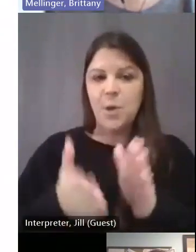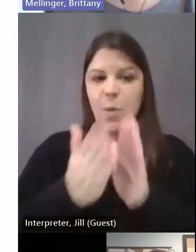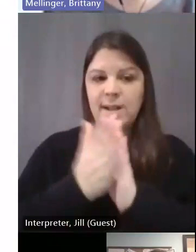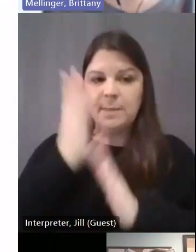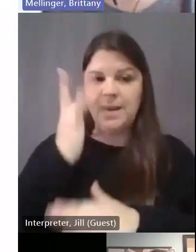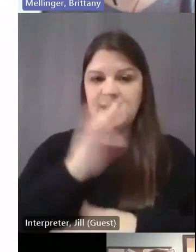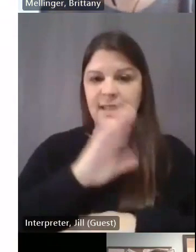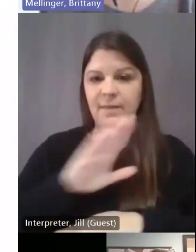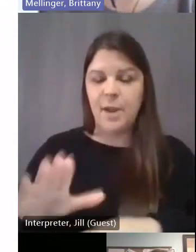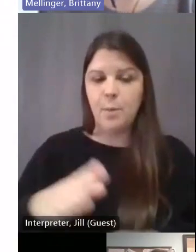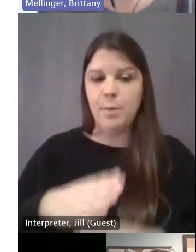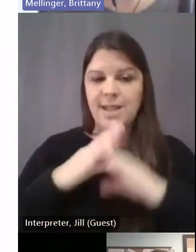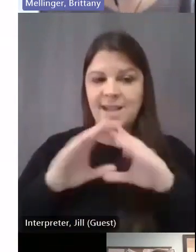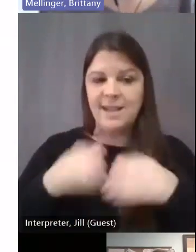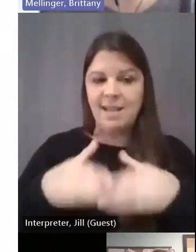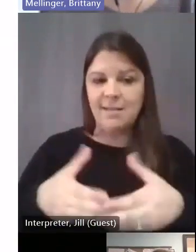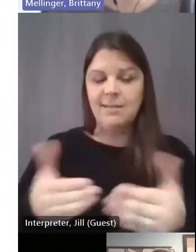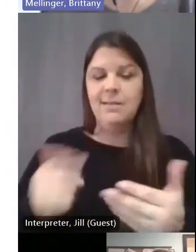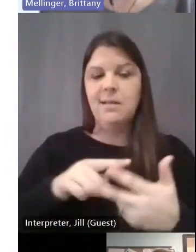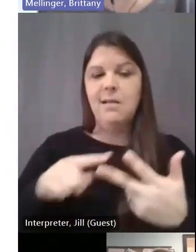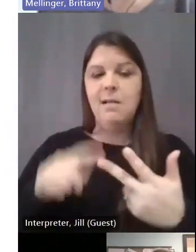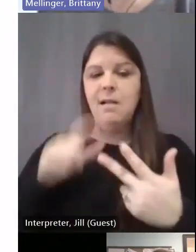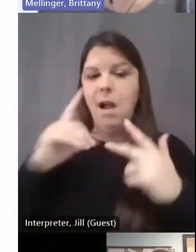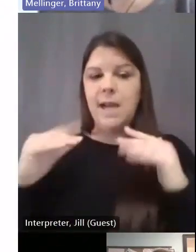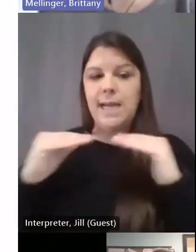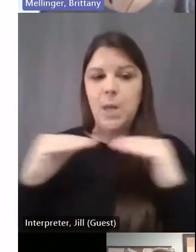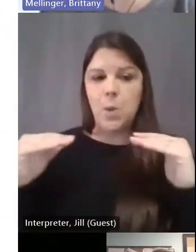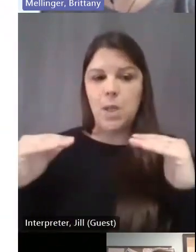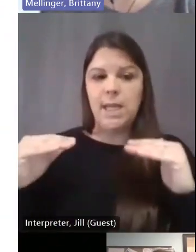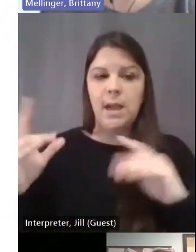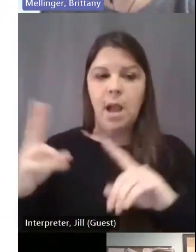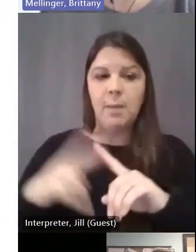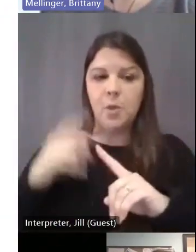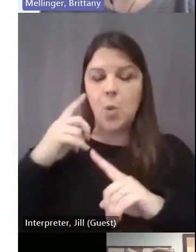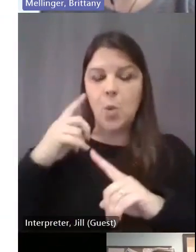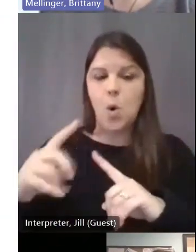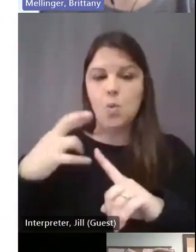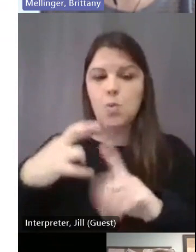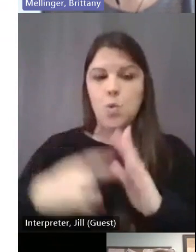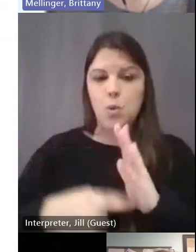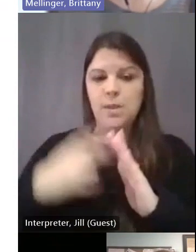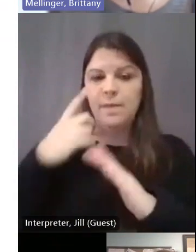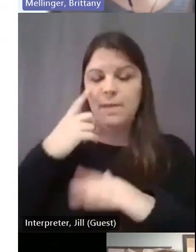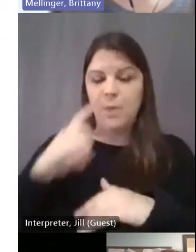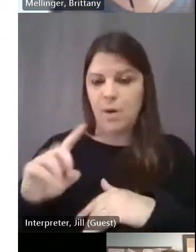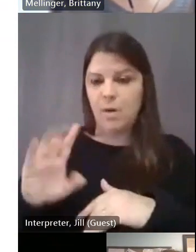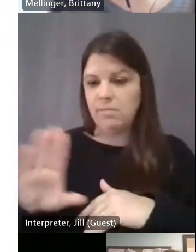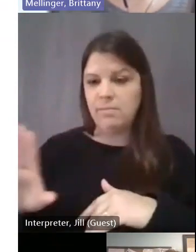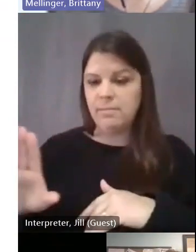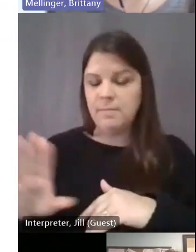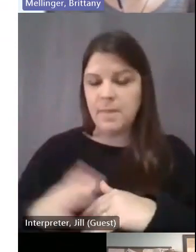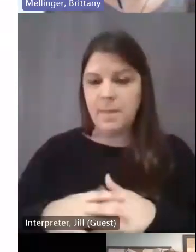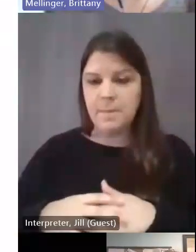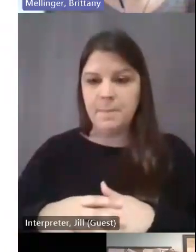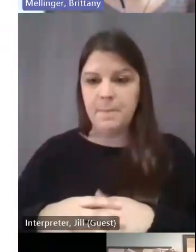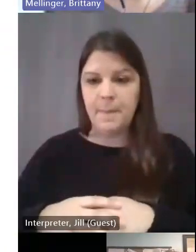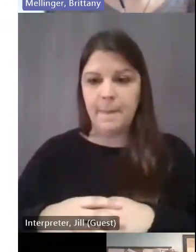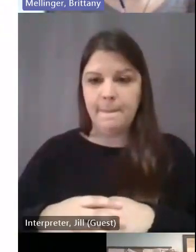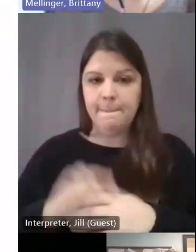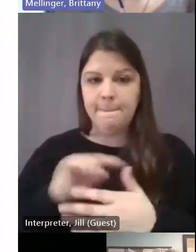protected class, or unequally applying rules or lease provisions. So those are